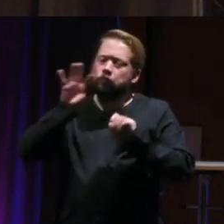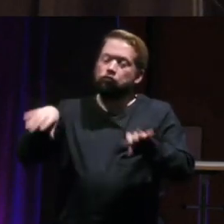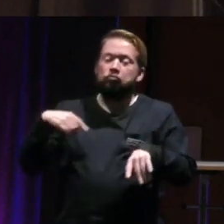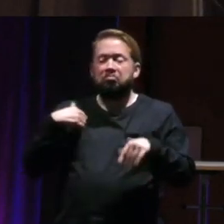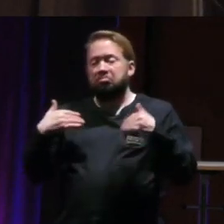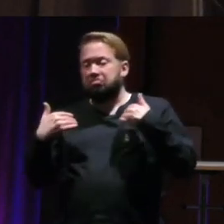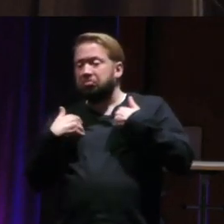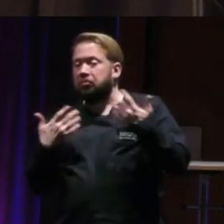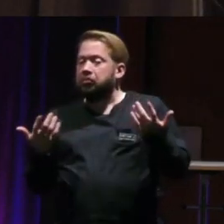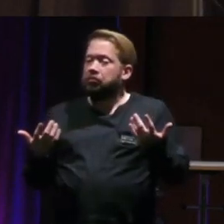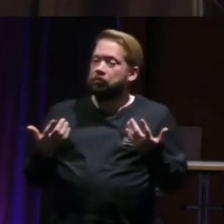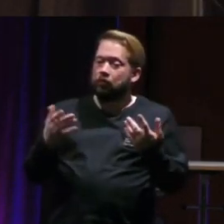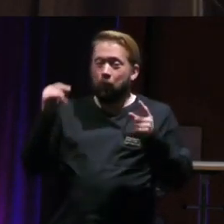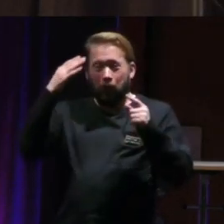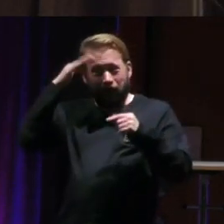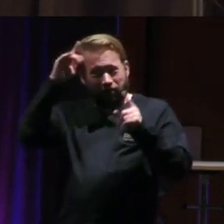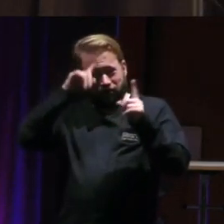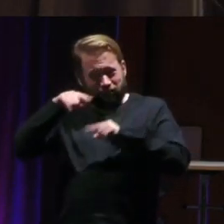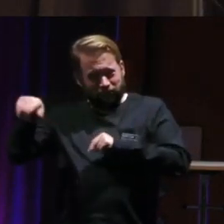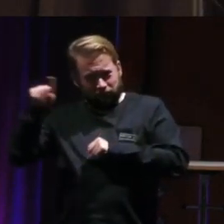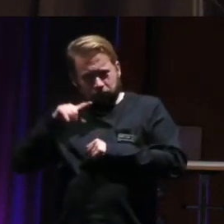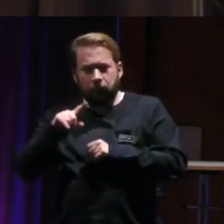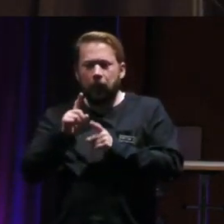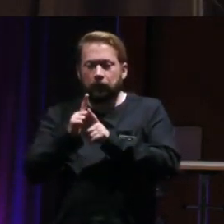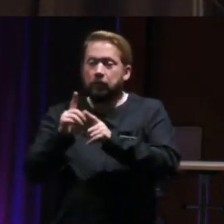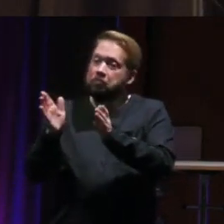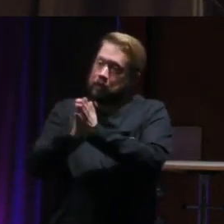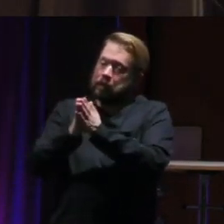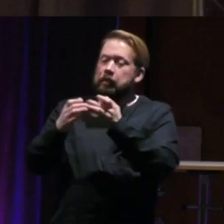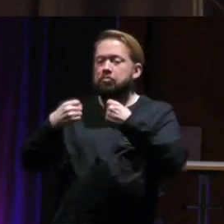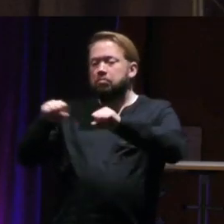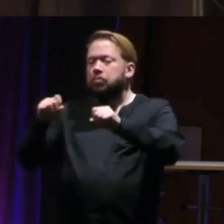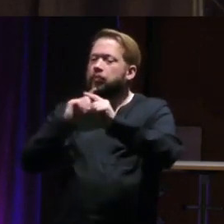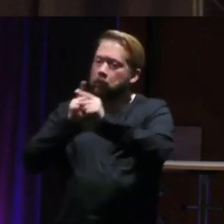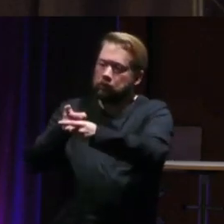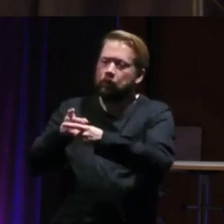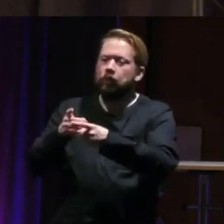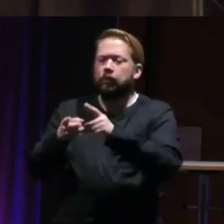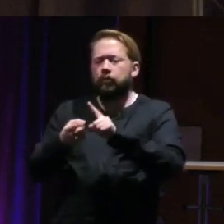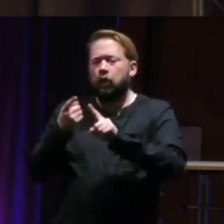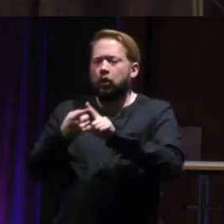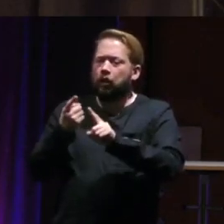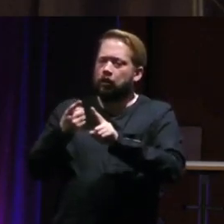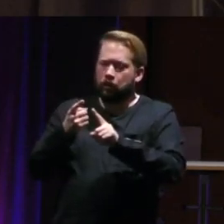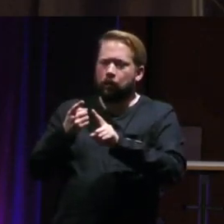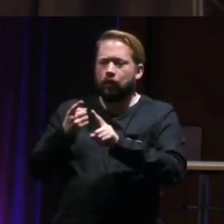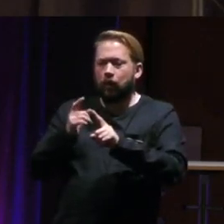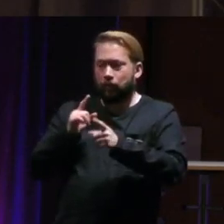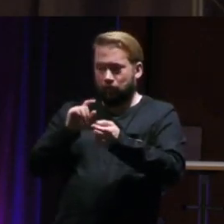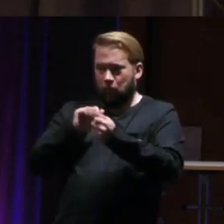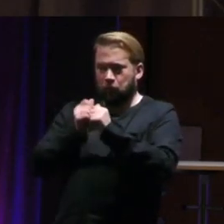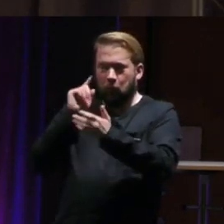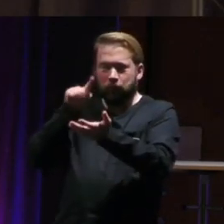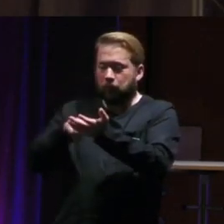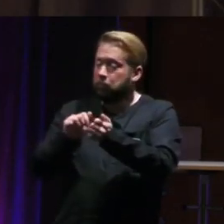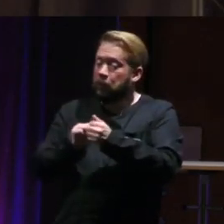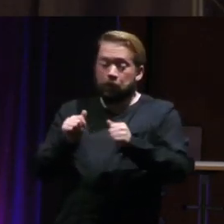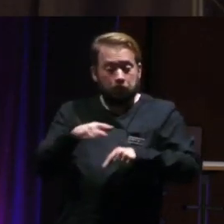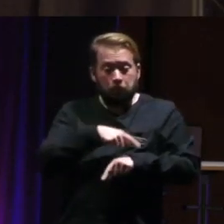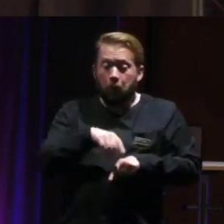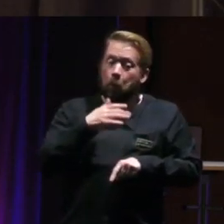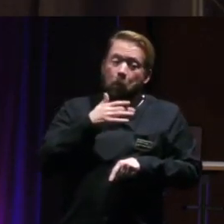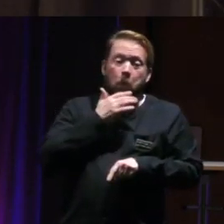to the protest or just mm-hmm to having political view of their own. But that's also make